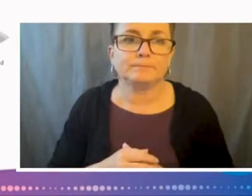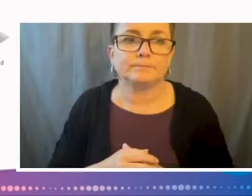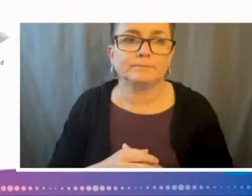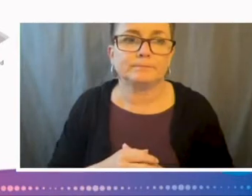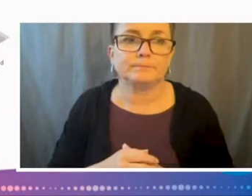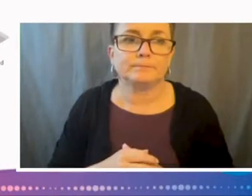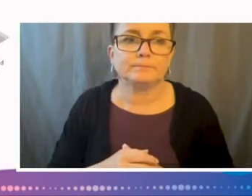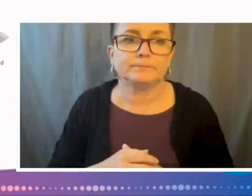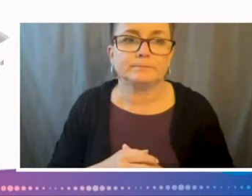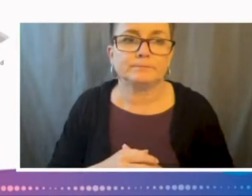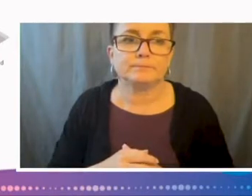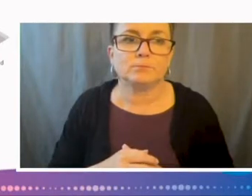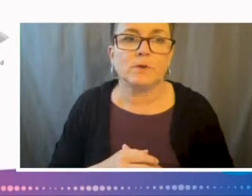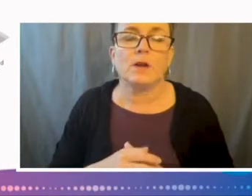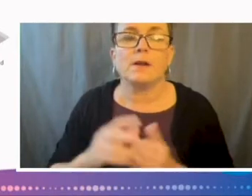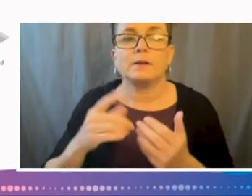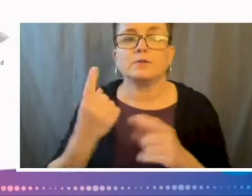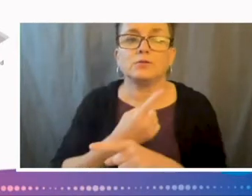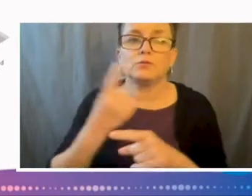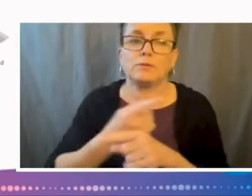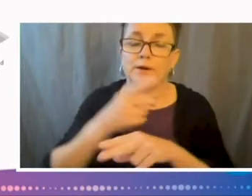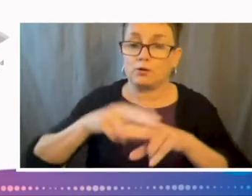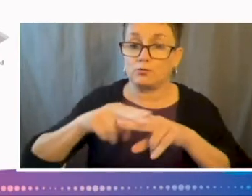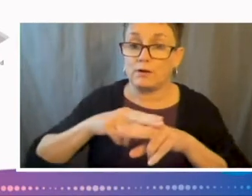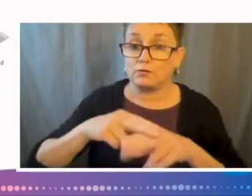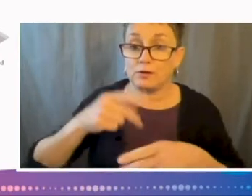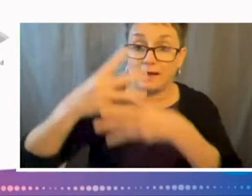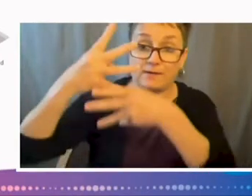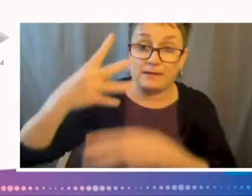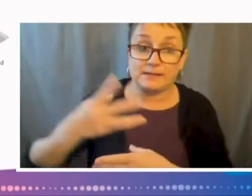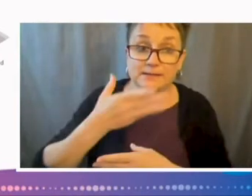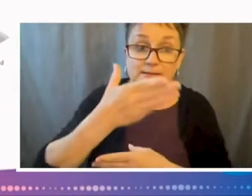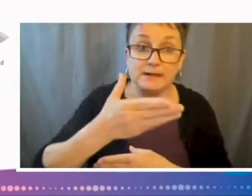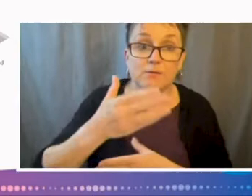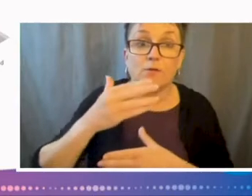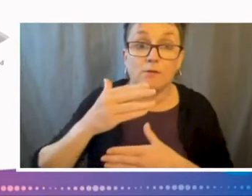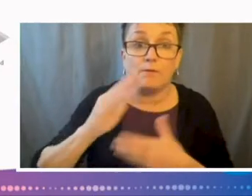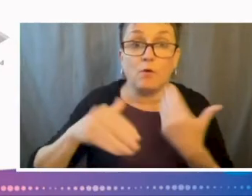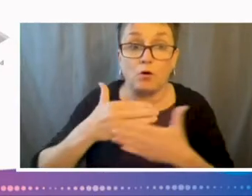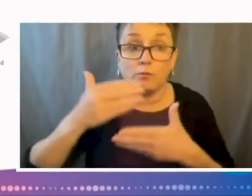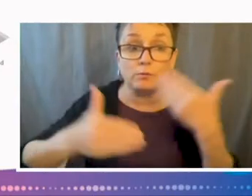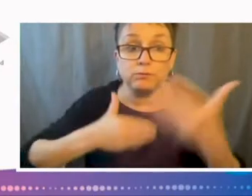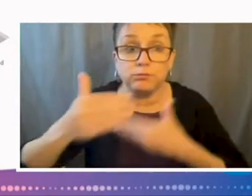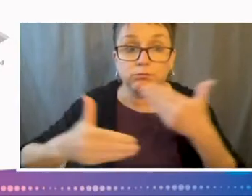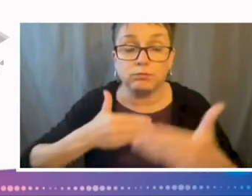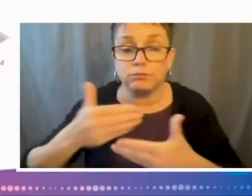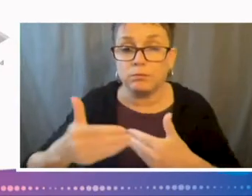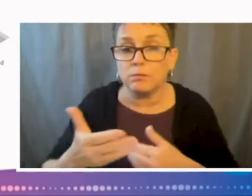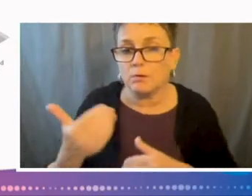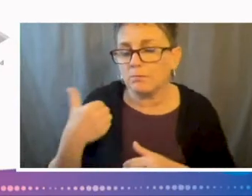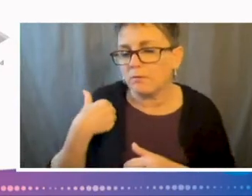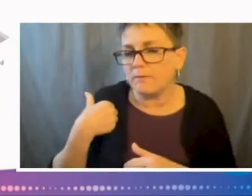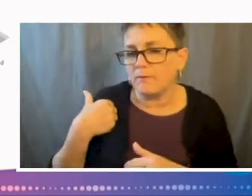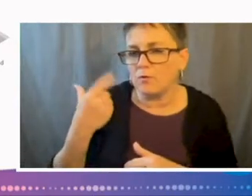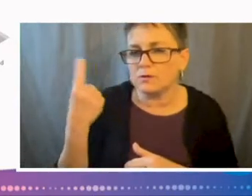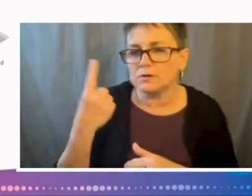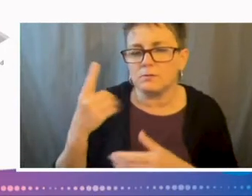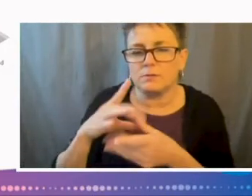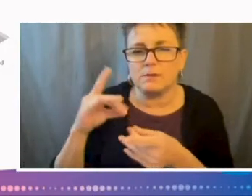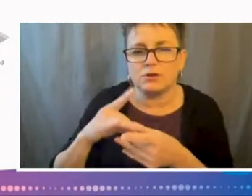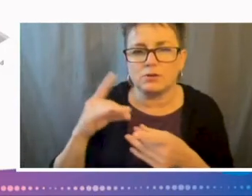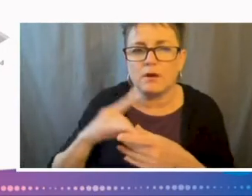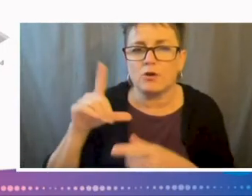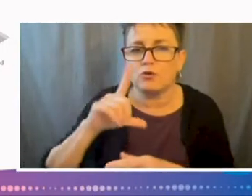That leads right to our rail stations program. These are all stations in progress. Jack Trappuccino spoke before that in 20 years he'd seen about